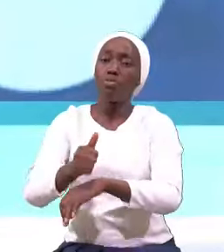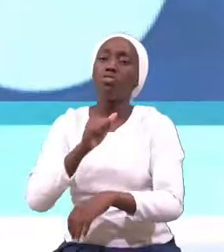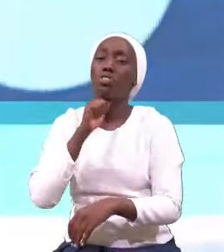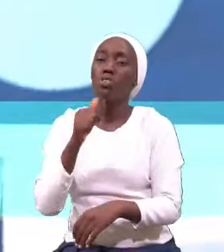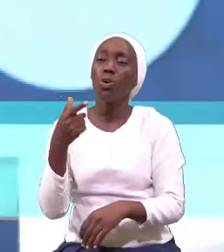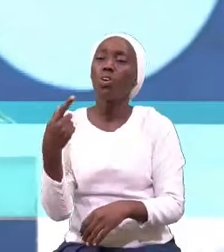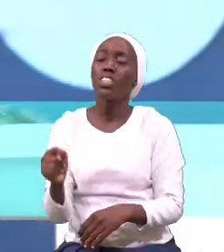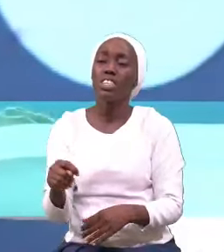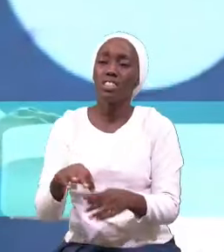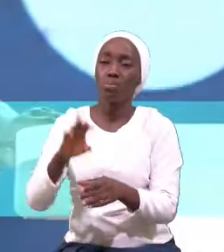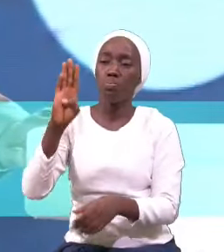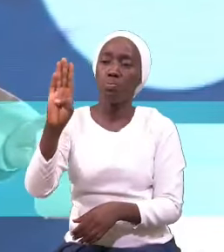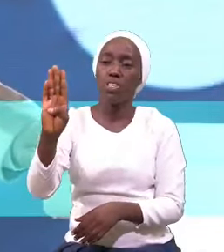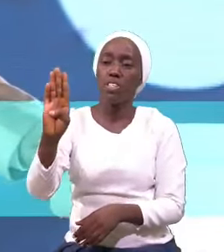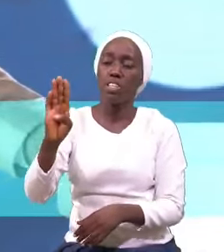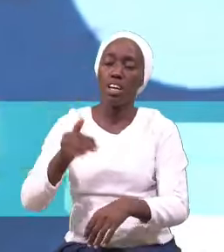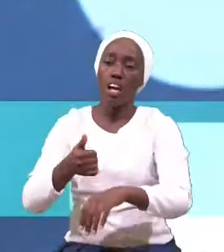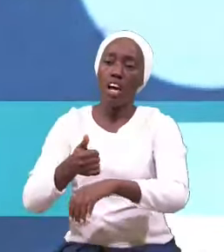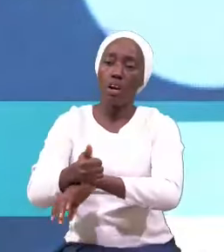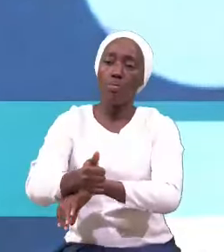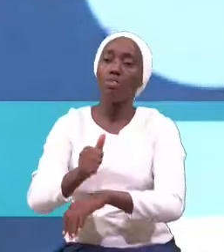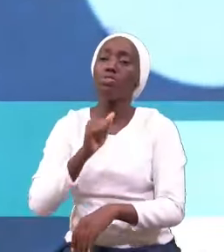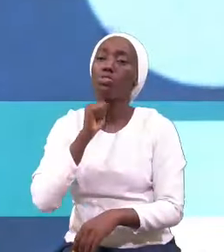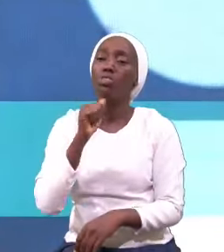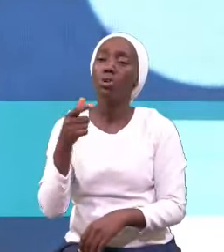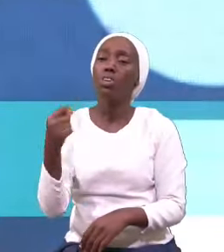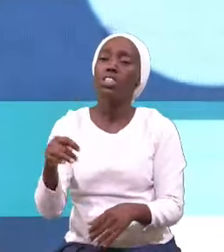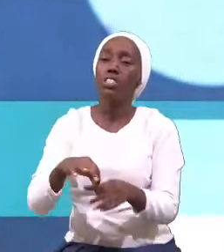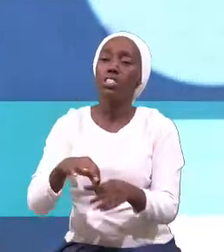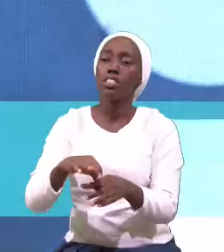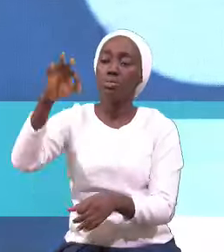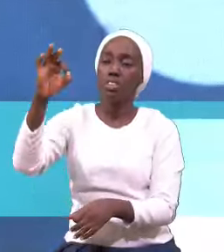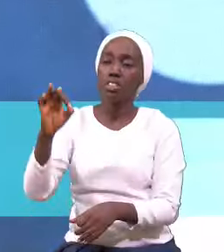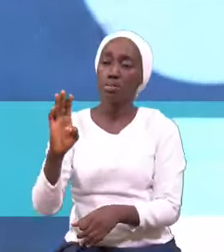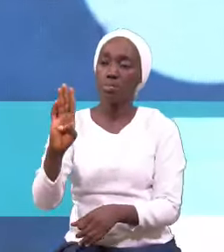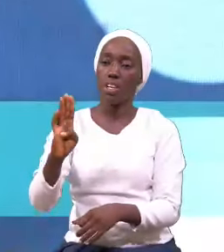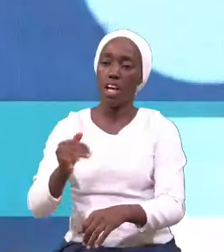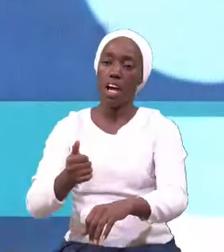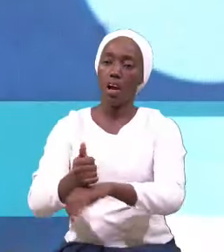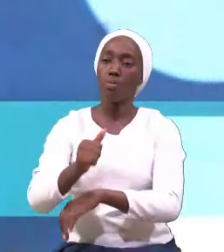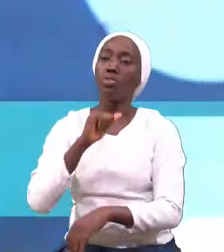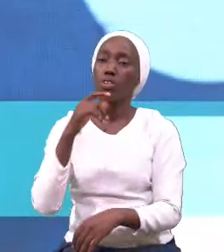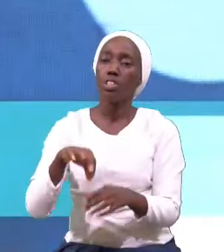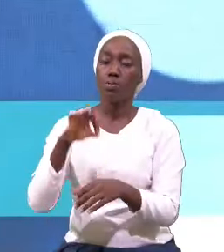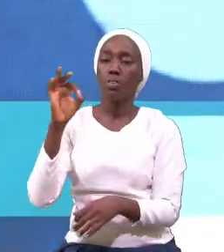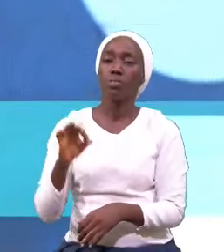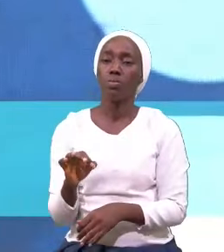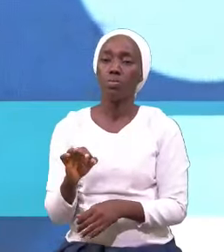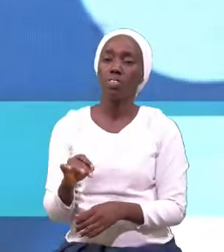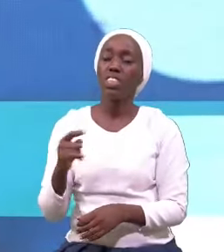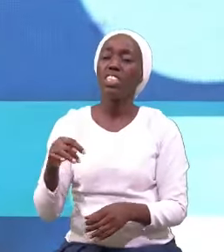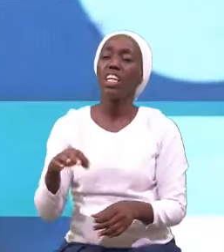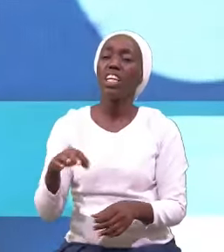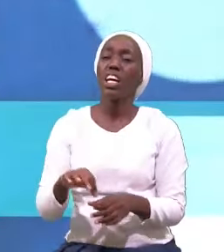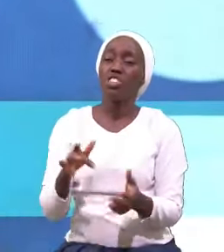see those Pharisees? They said Jesus did what he did by Beelzebub.